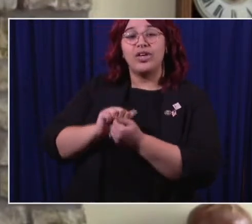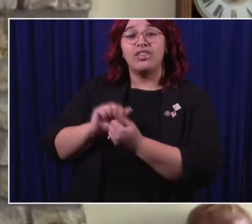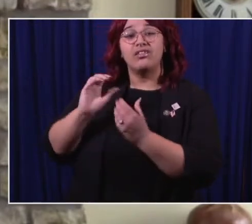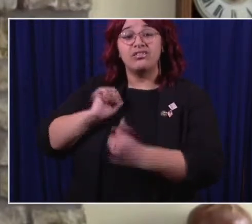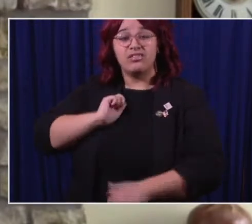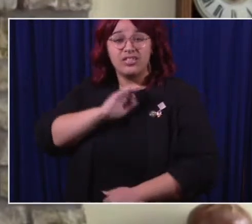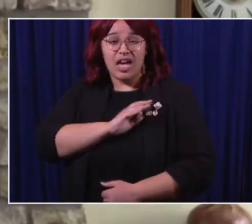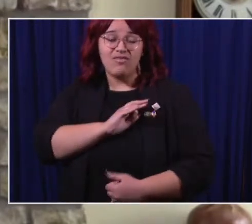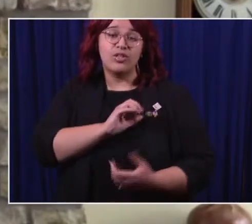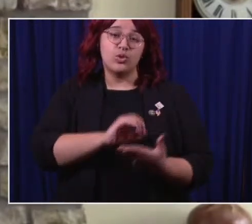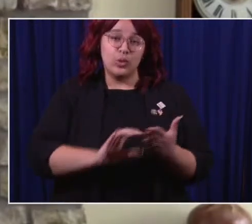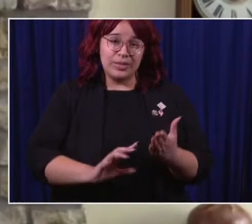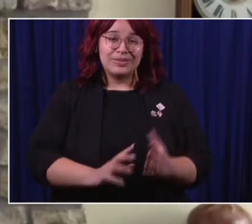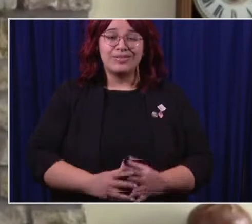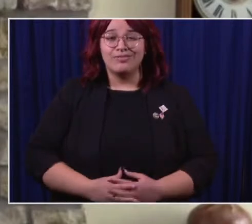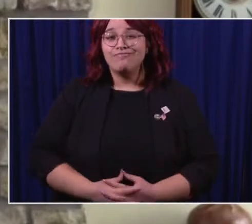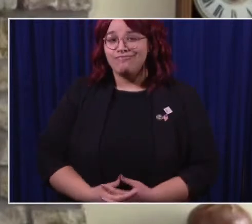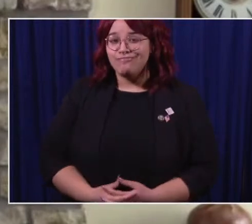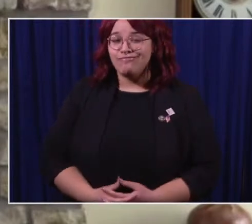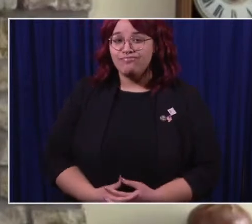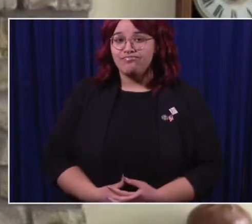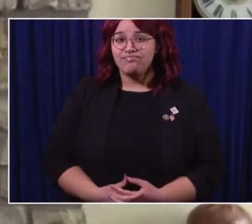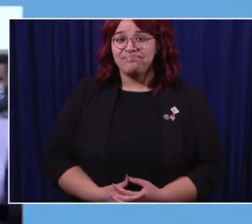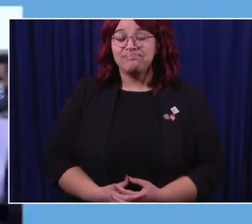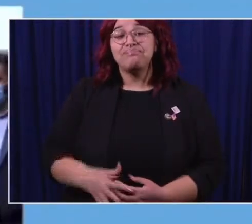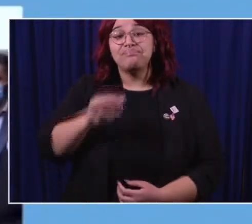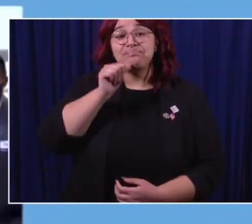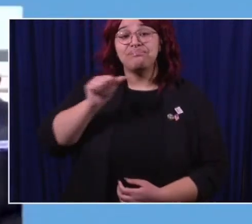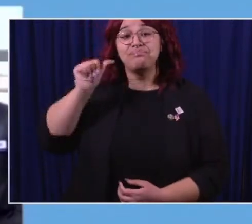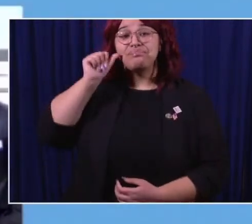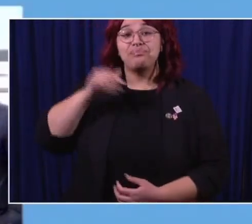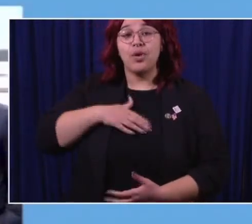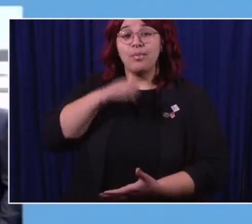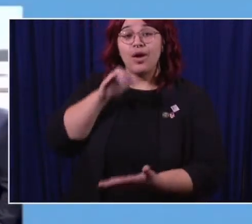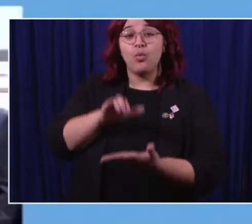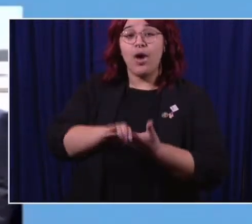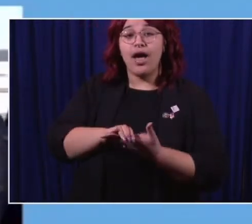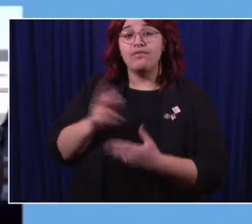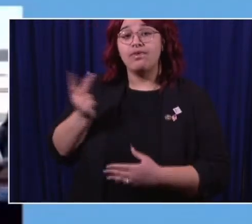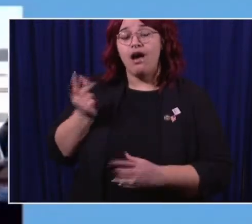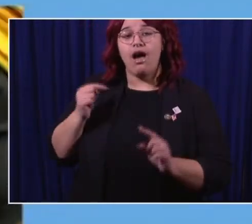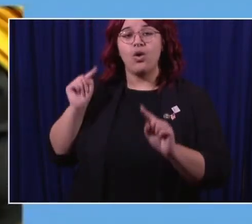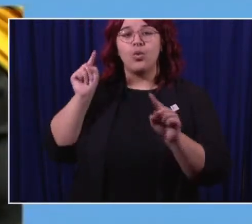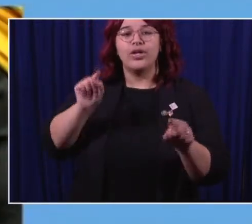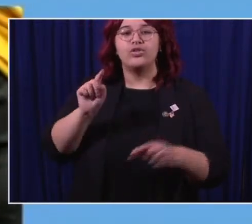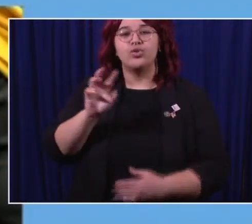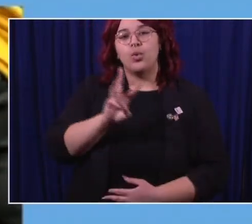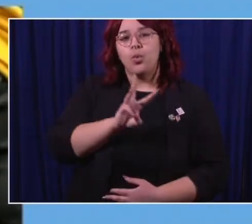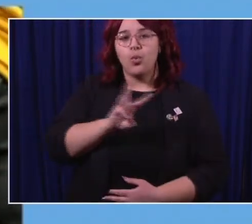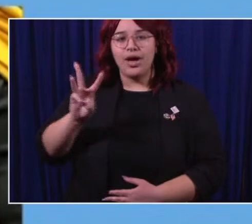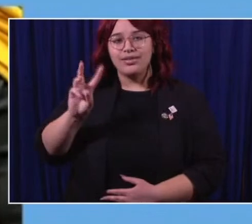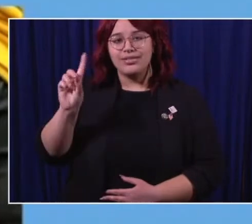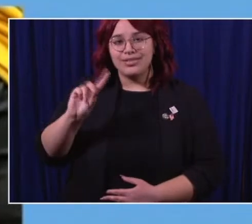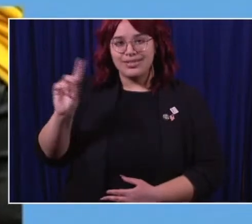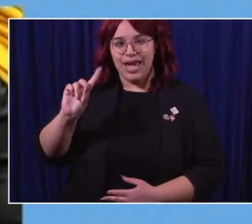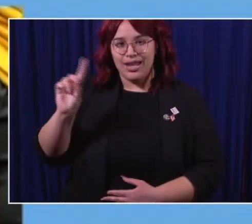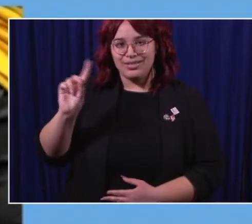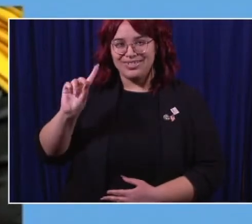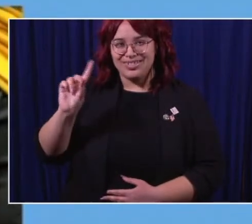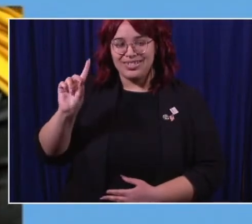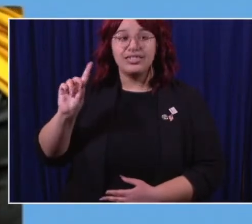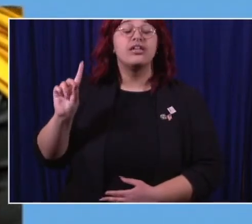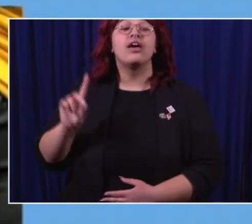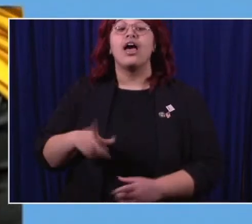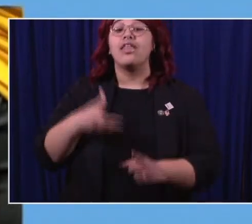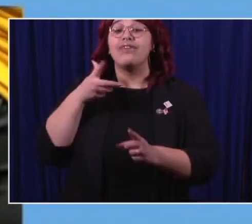Yesterday, Fran and I went to see a vaccine clinic at Thurgood Marshall High School in West Dayton. The clinic vaccinated